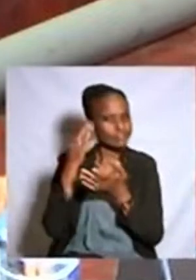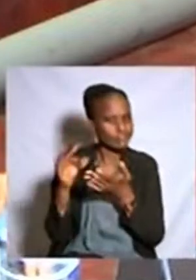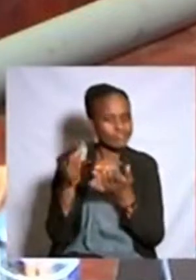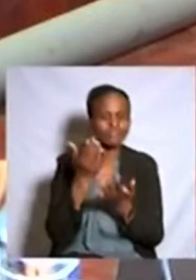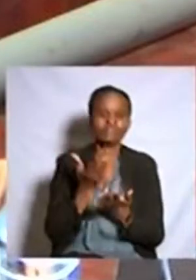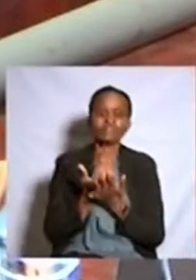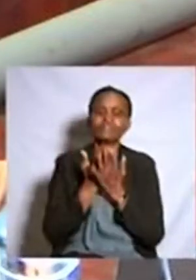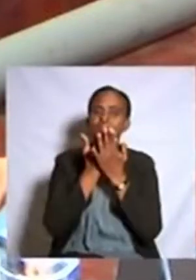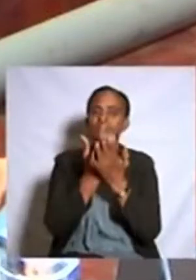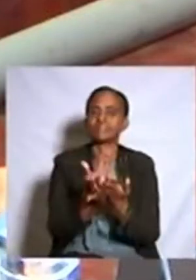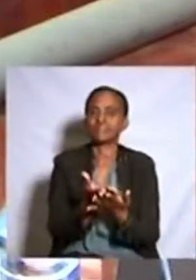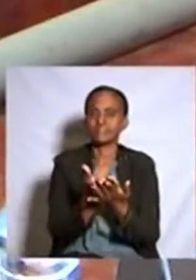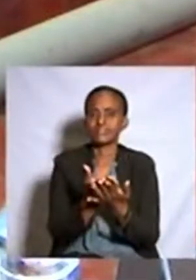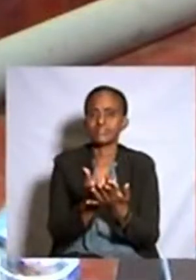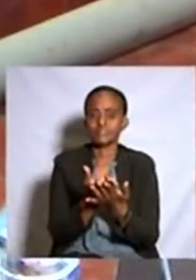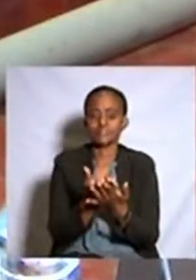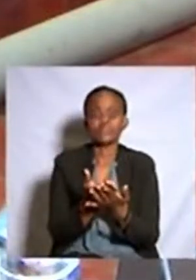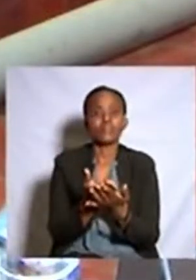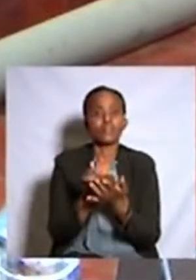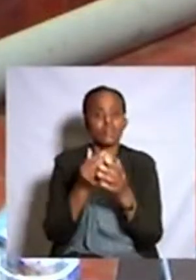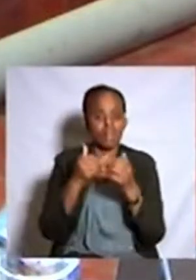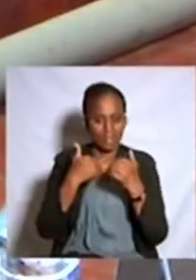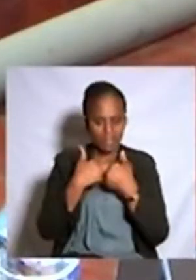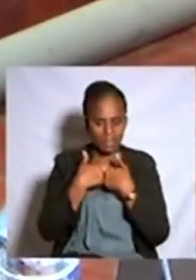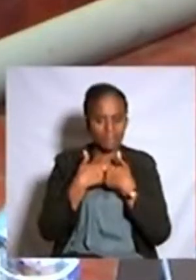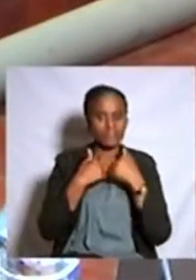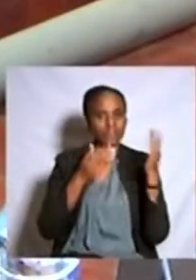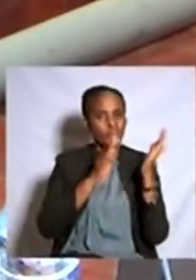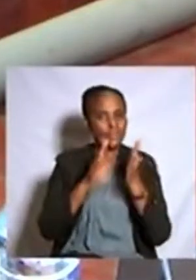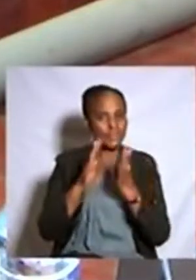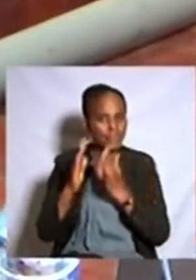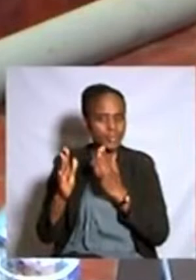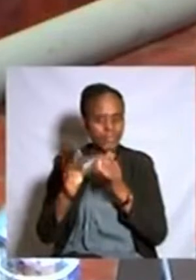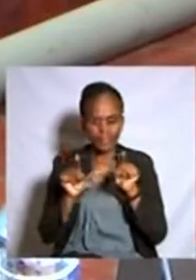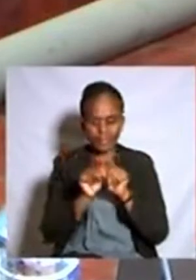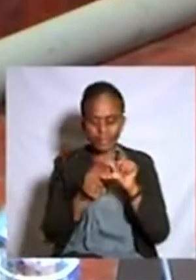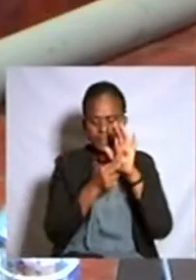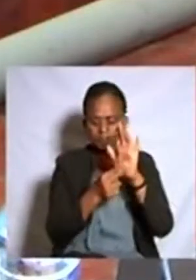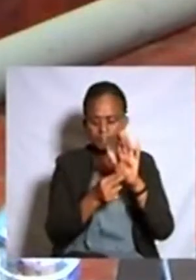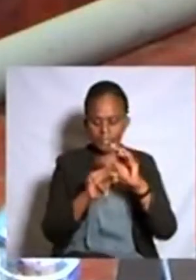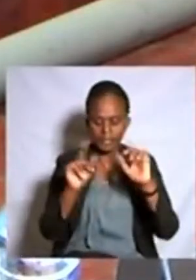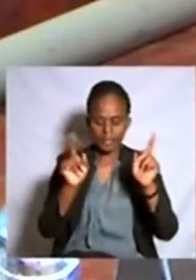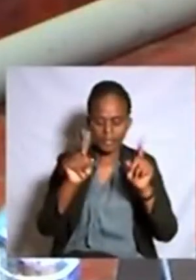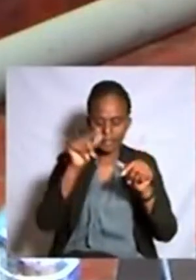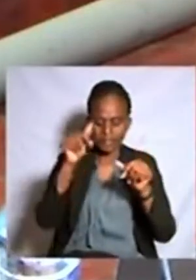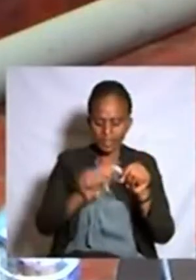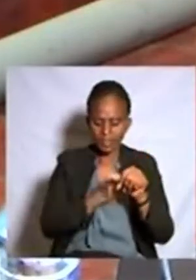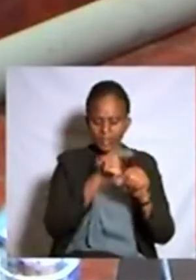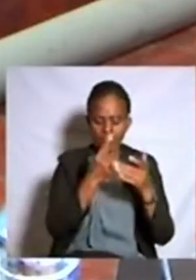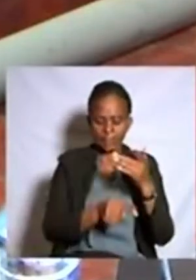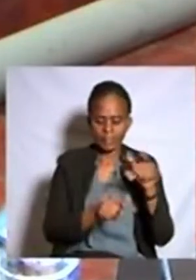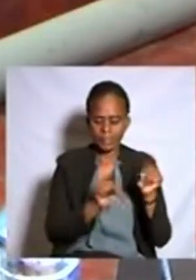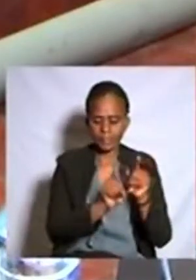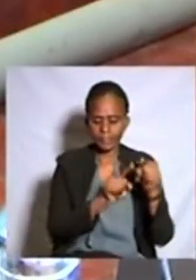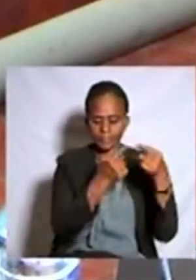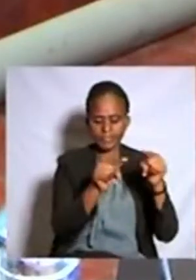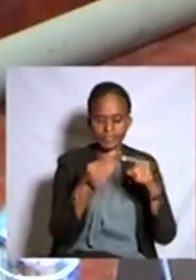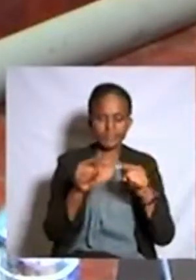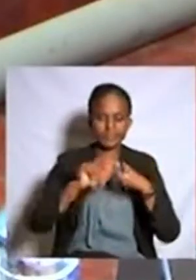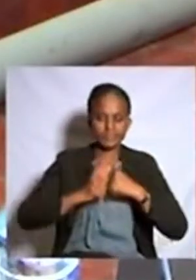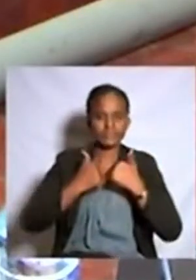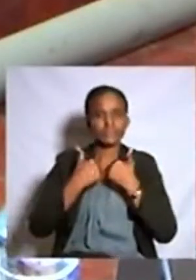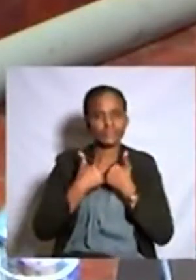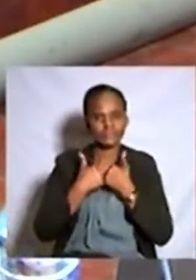submit, but we have endeavored to show where each and every mortgage is, and in instances where we've